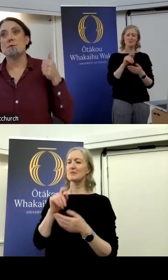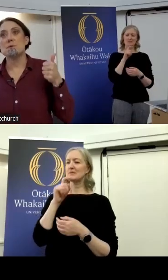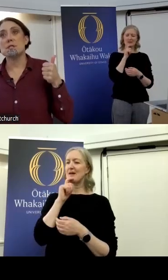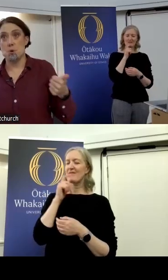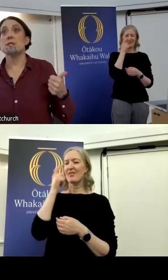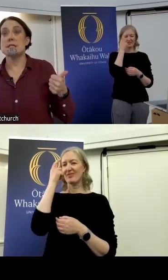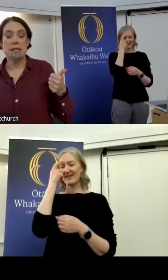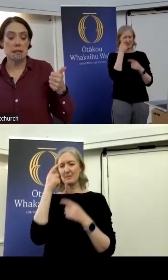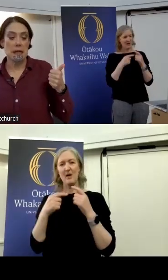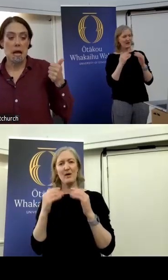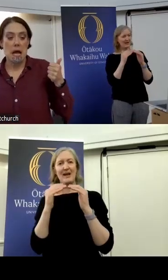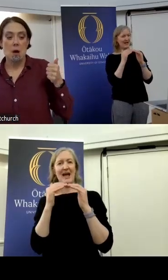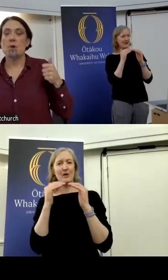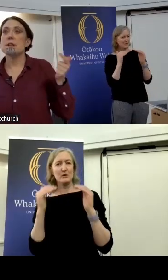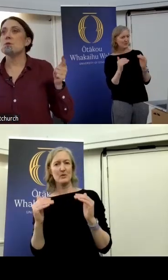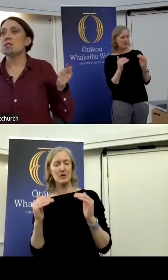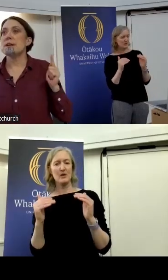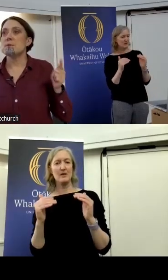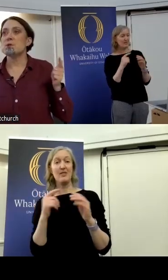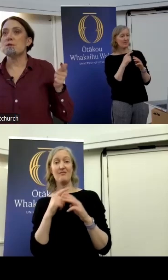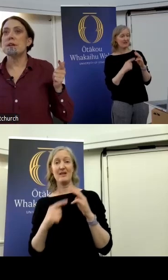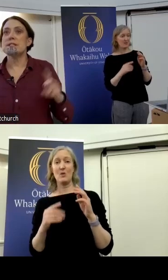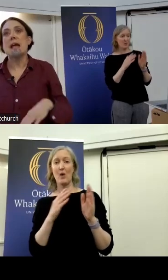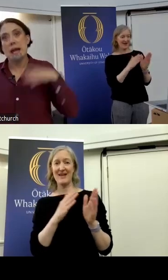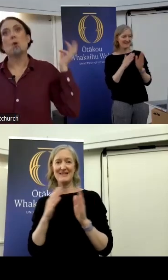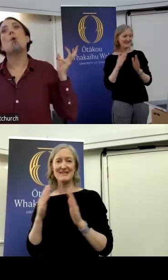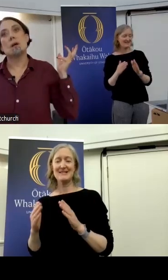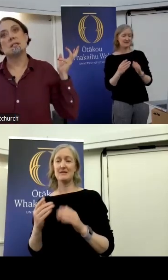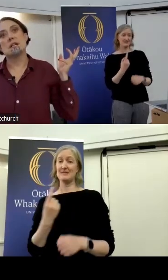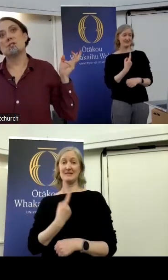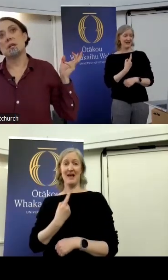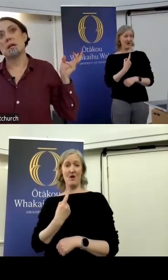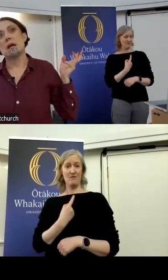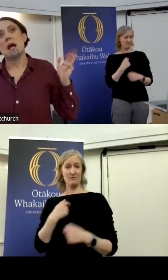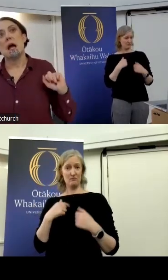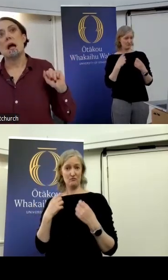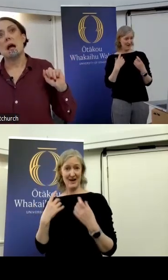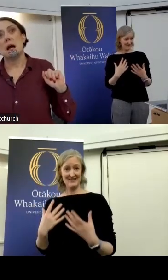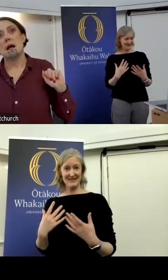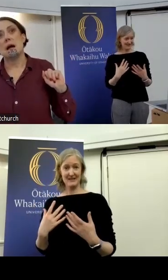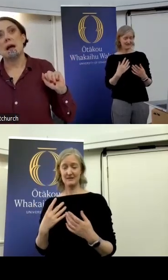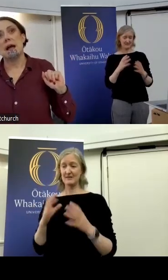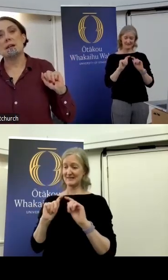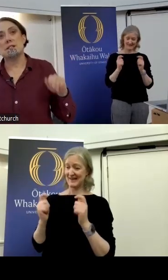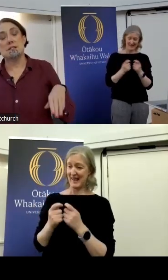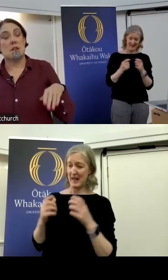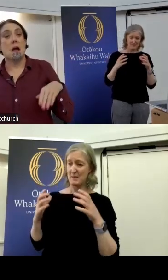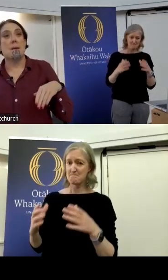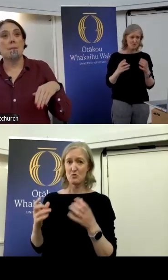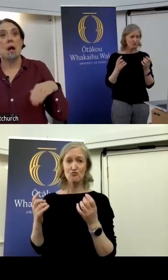3 levels: personally, within your team or service, and organisationally.